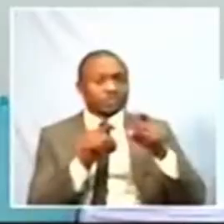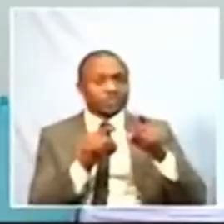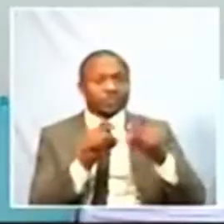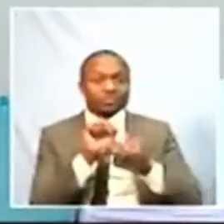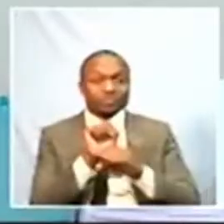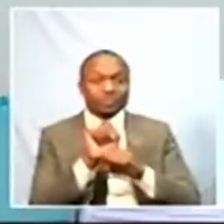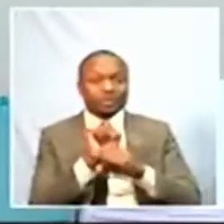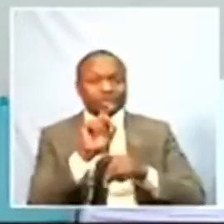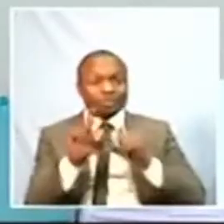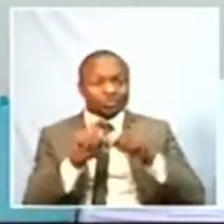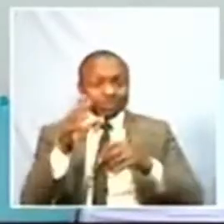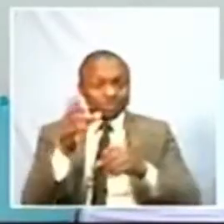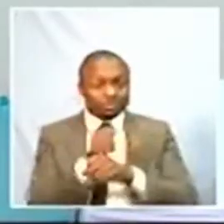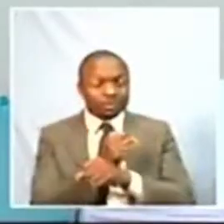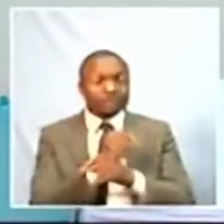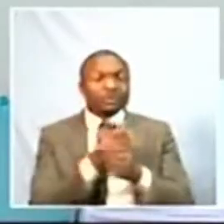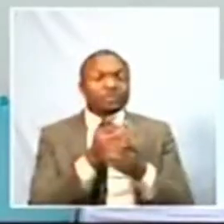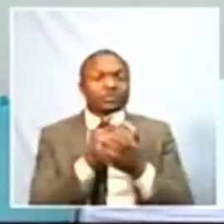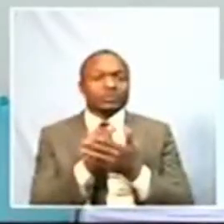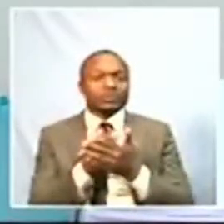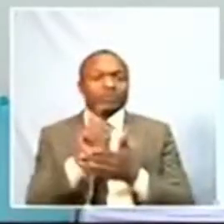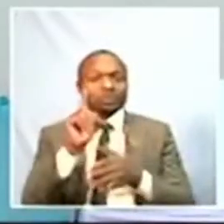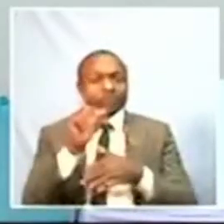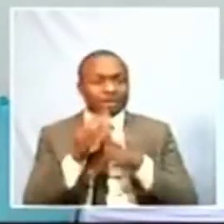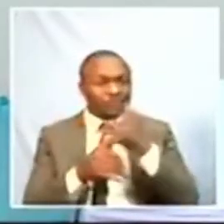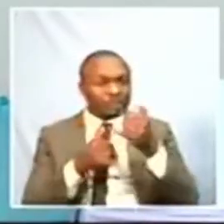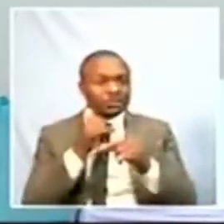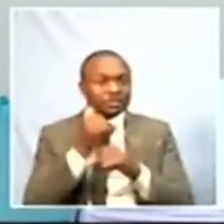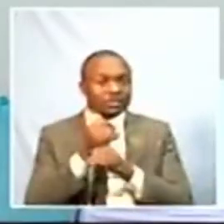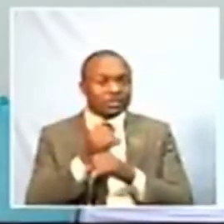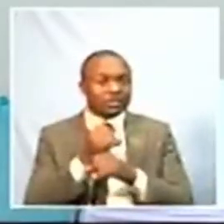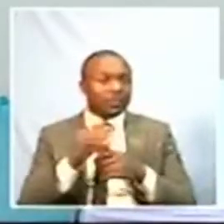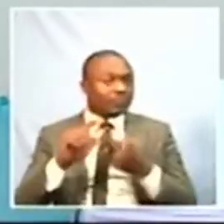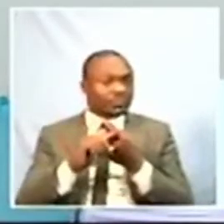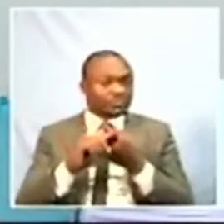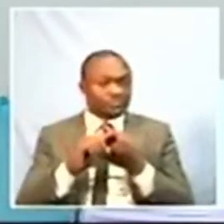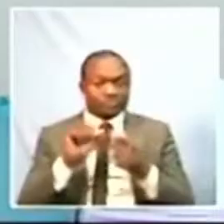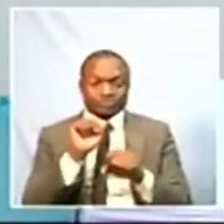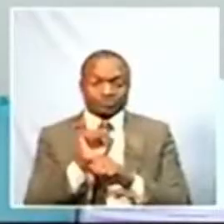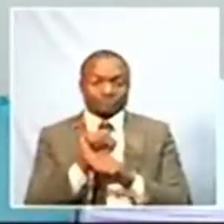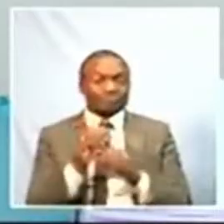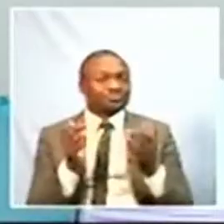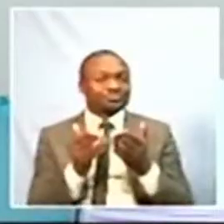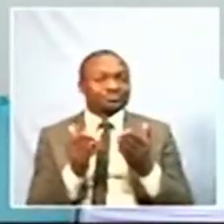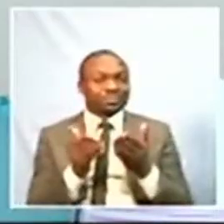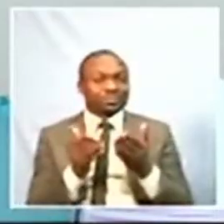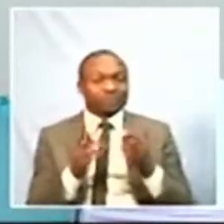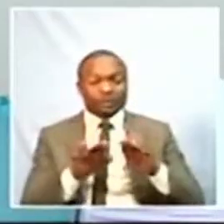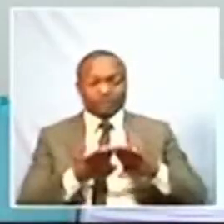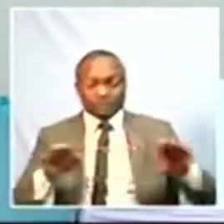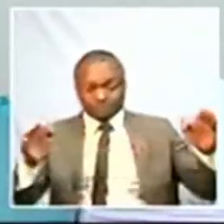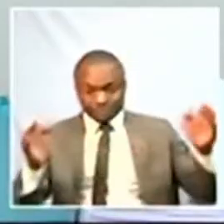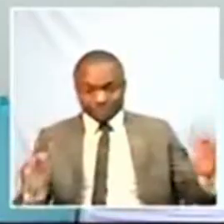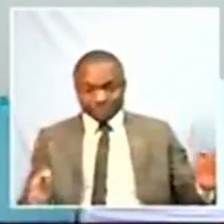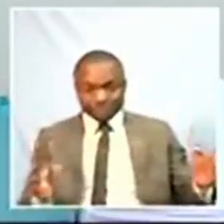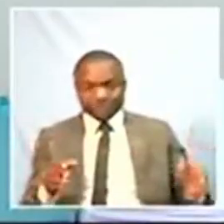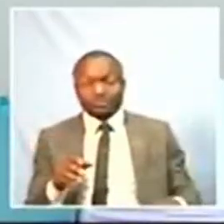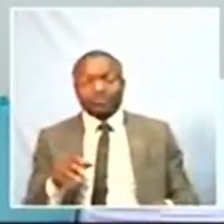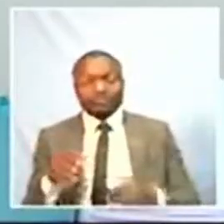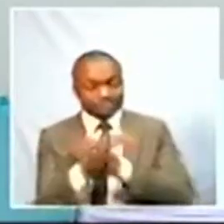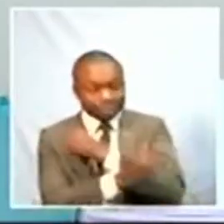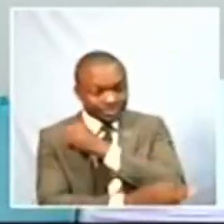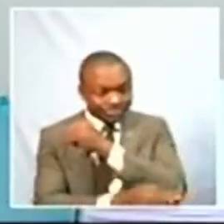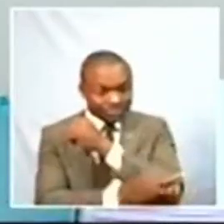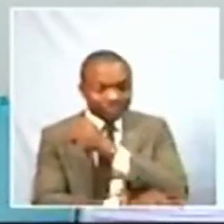have people that are getting paid for 1 year plus without doing anything. On the slab, just the foundation.